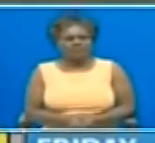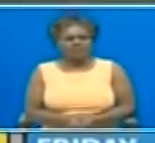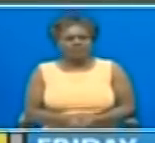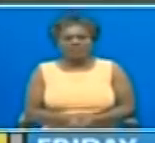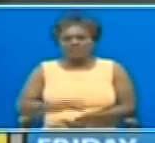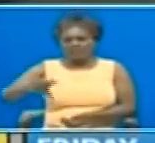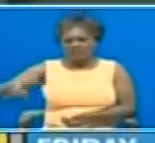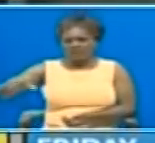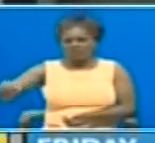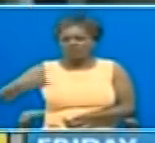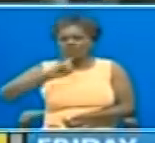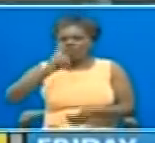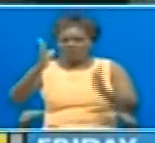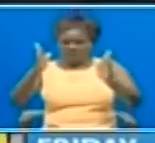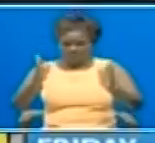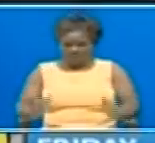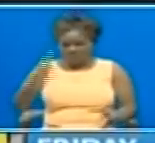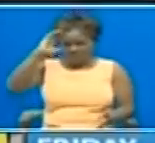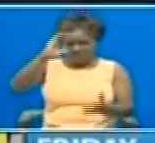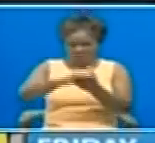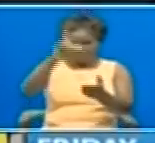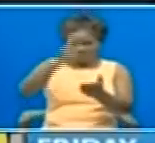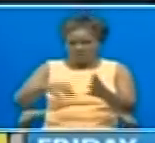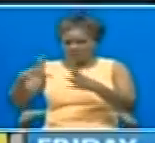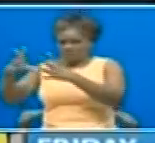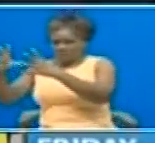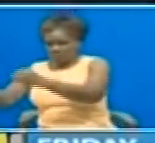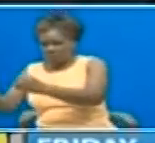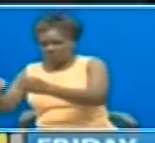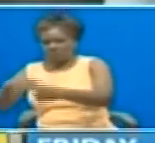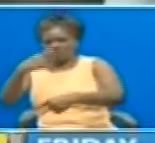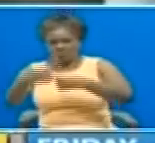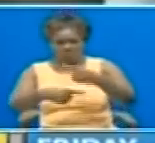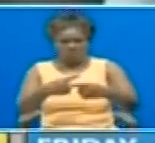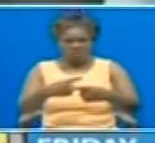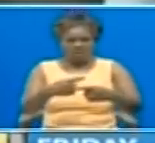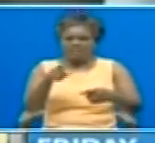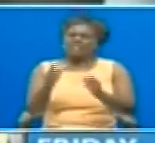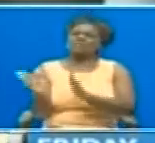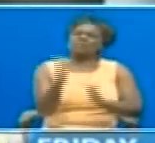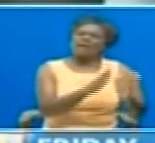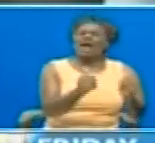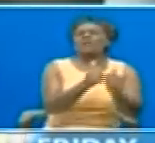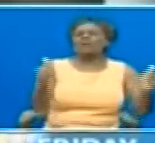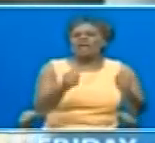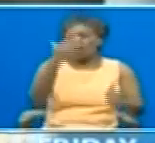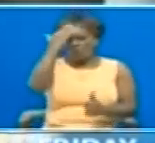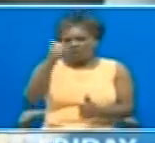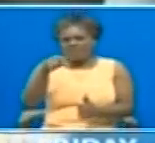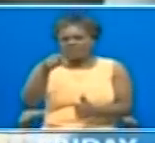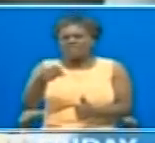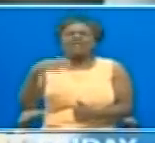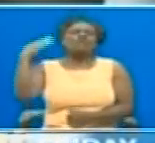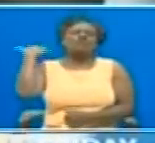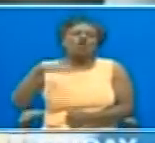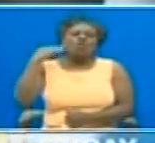The county commandant, Nelson Jury, believes that the escape was not spontaneous. It was organized, I think, because most of them were hardcore